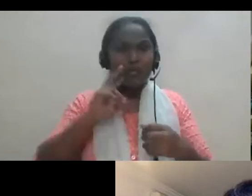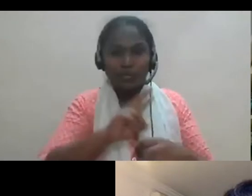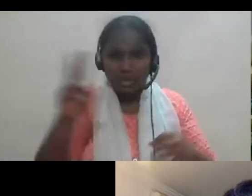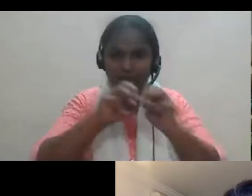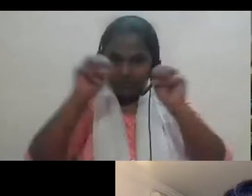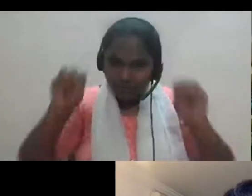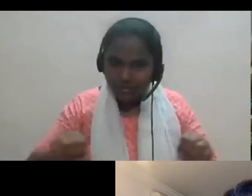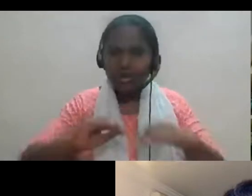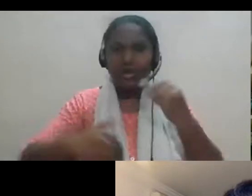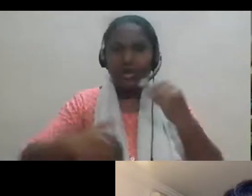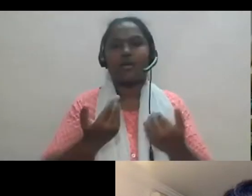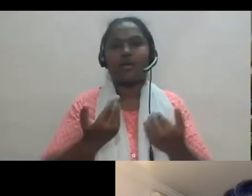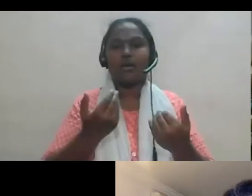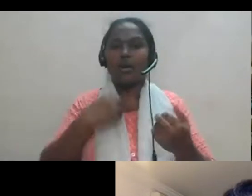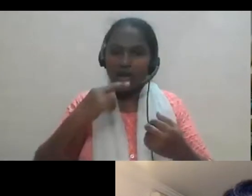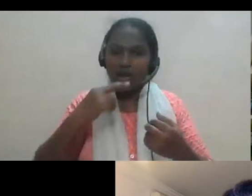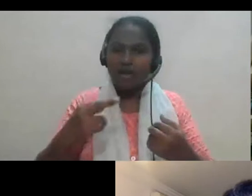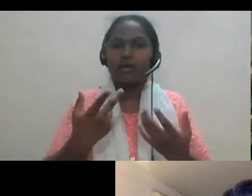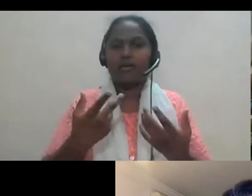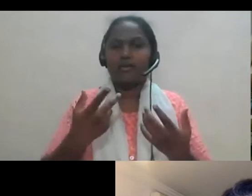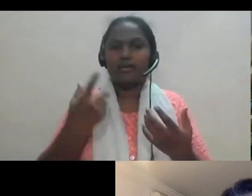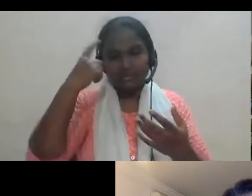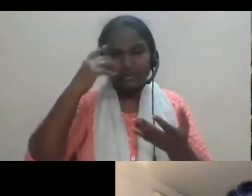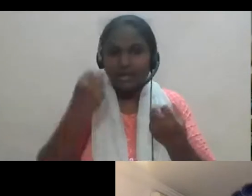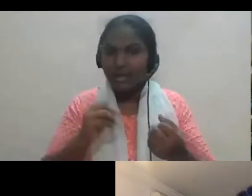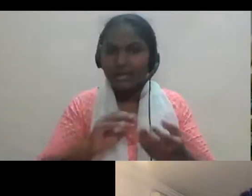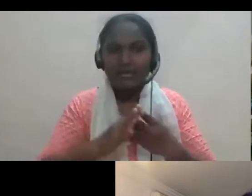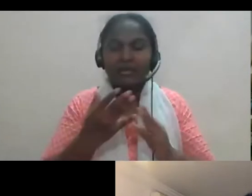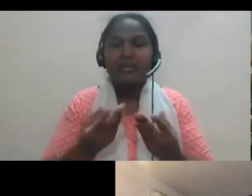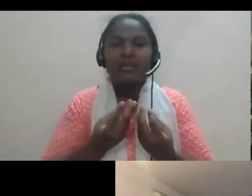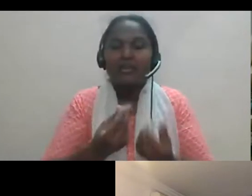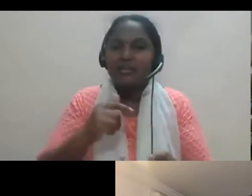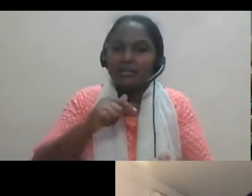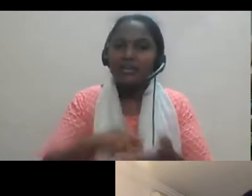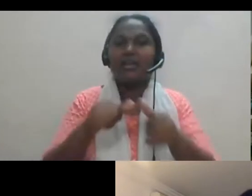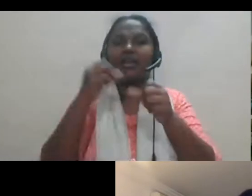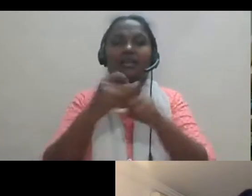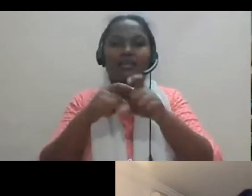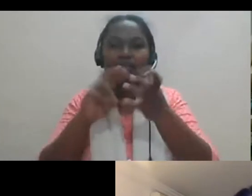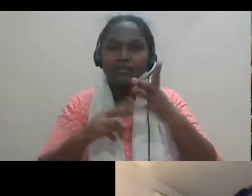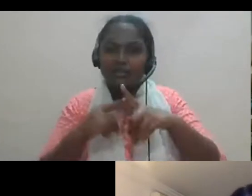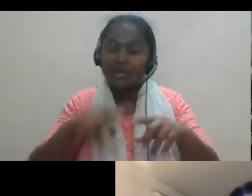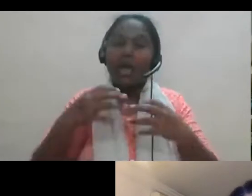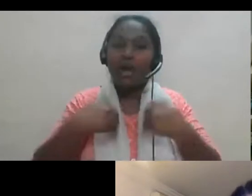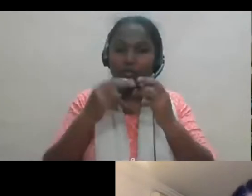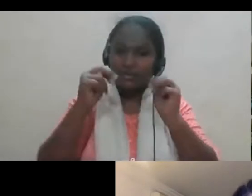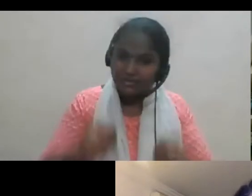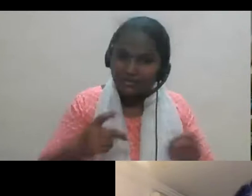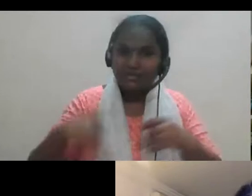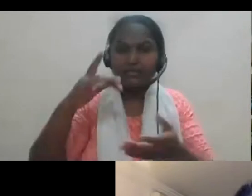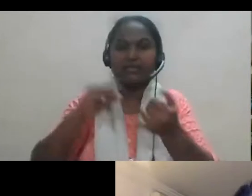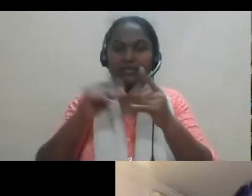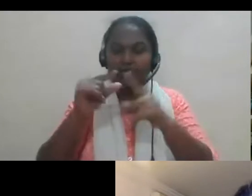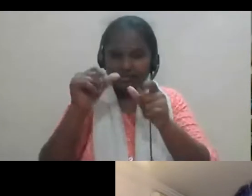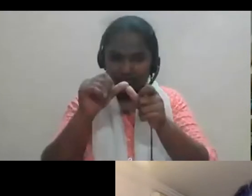museum, how we are and can be healing agents, and how necessary the spaces that